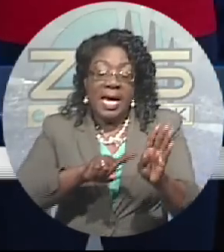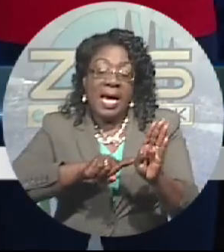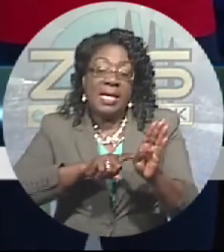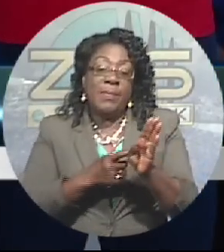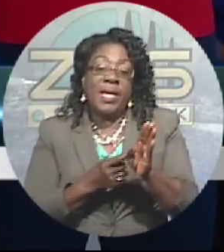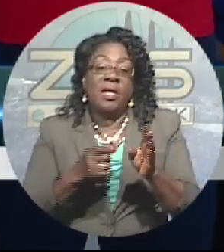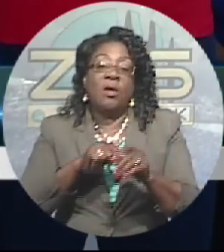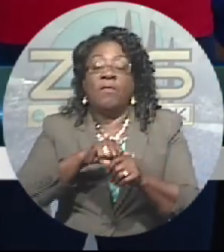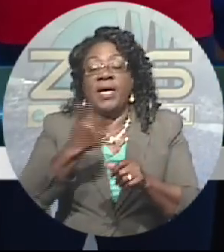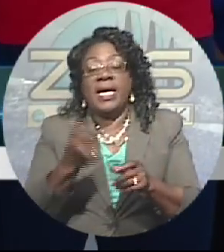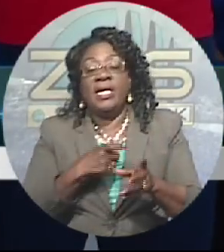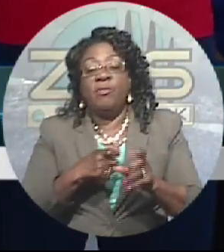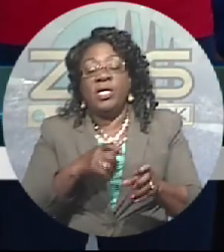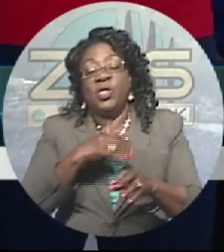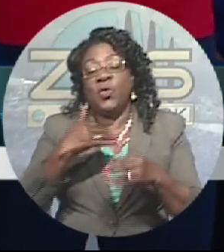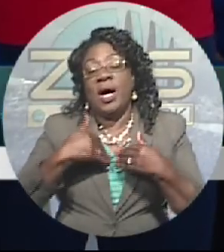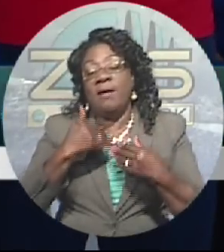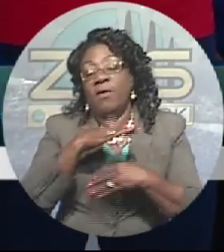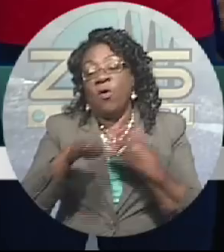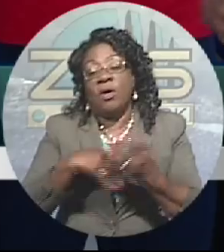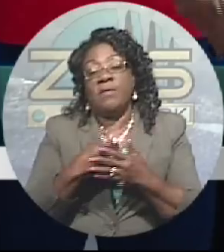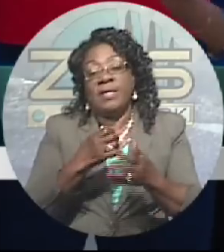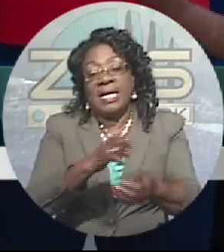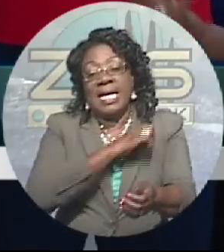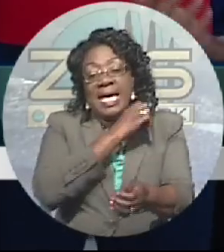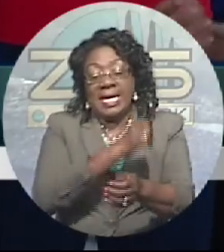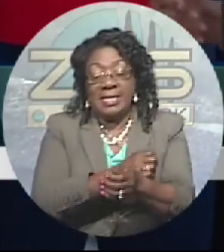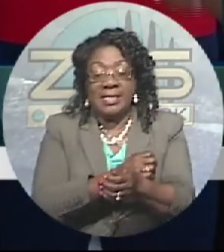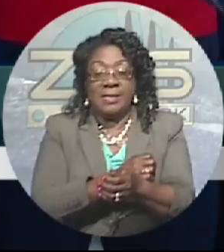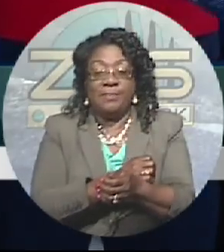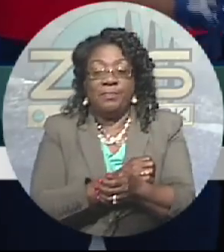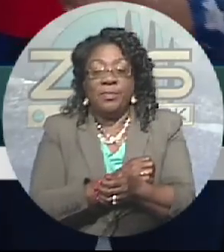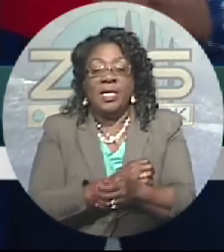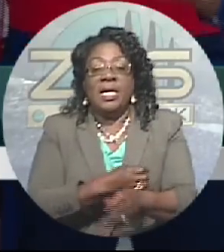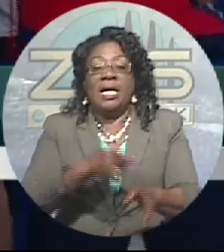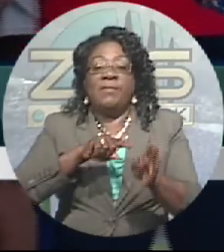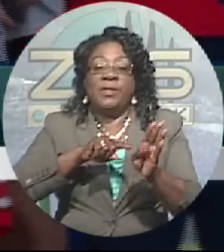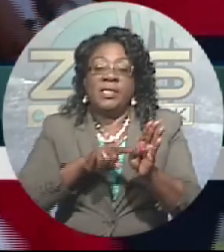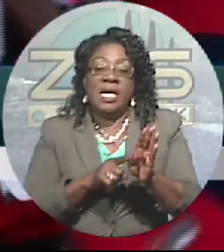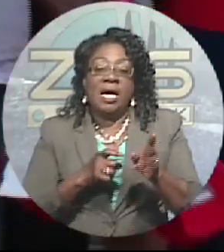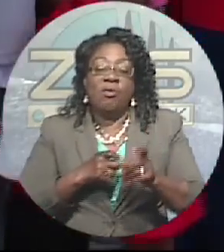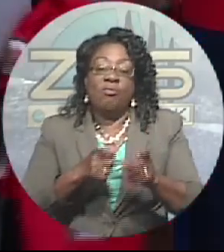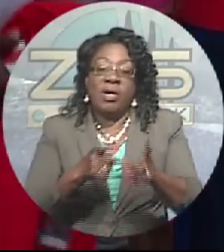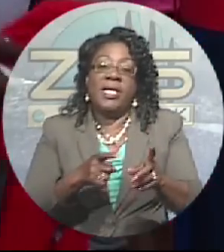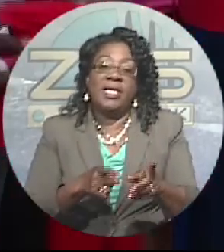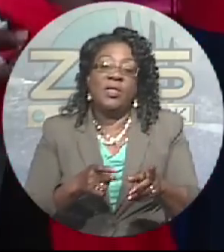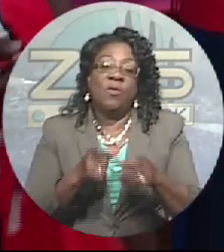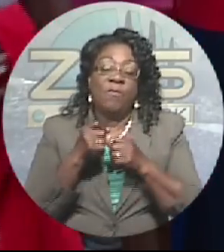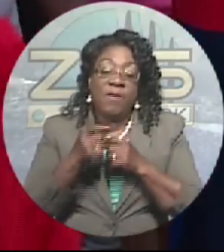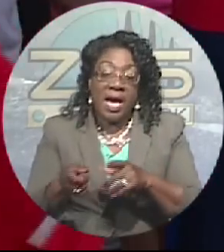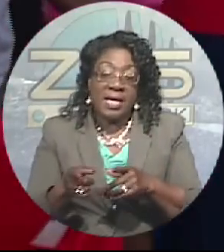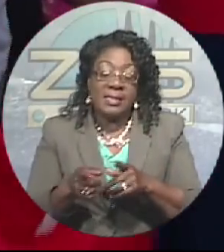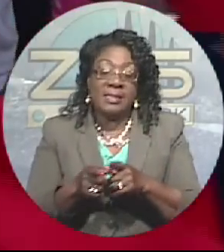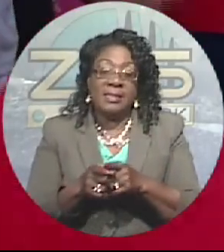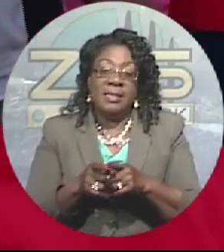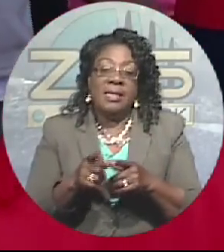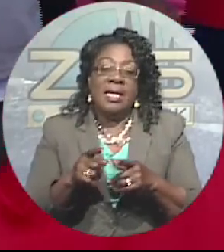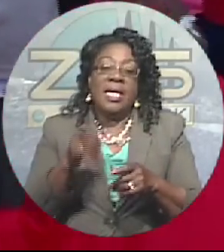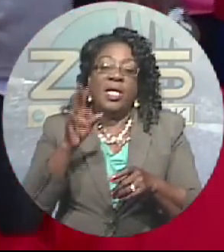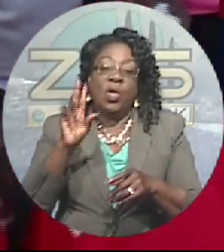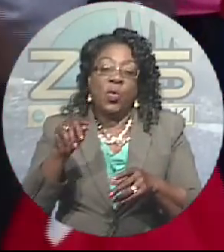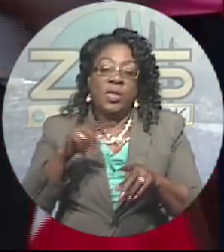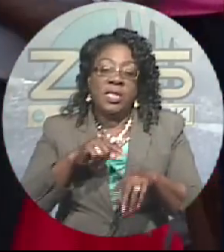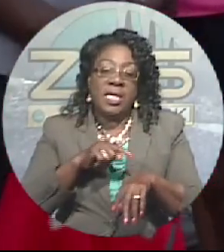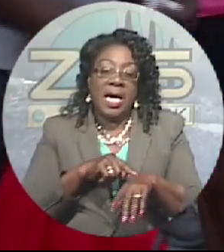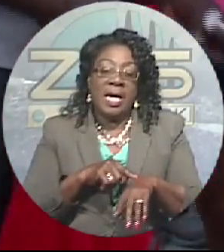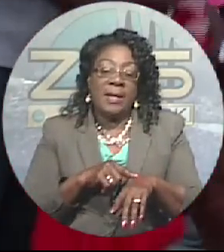any race, there's all that energy, and if you make the mistake, as I've learned, of starting off running at somebody else's pace, in no